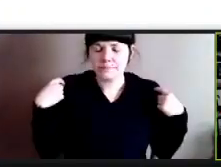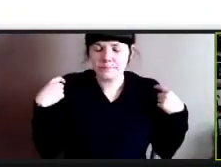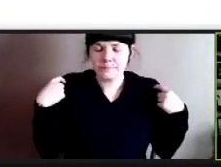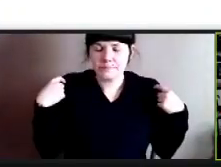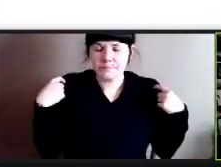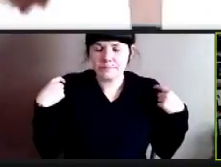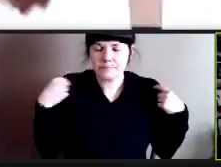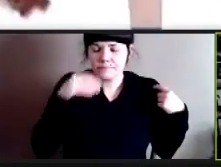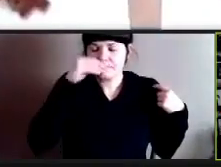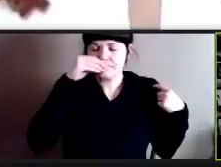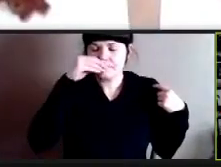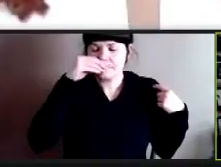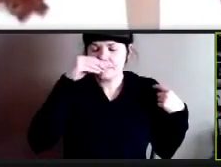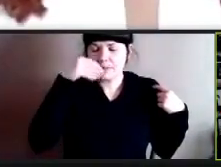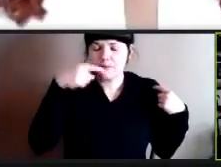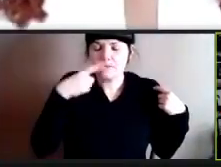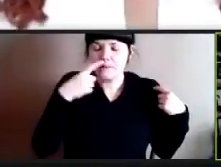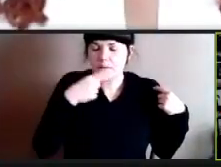blow it out your lips.